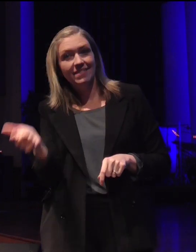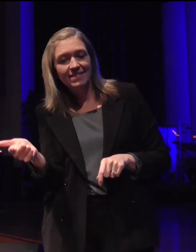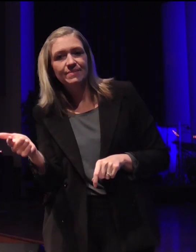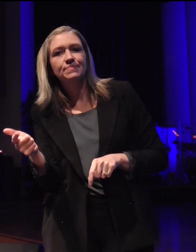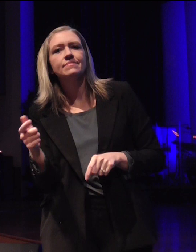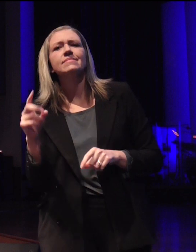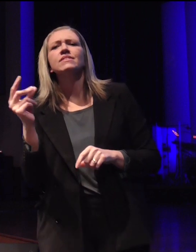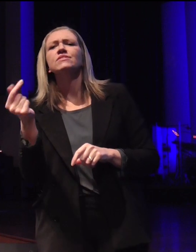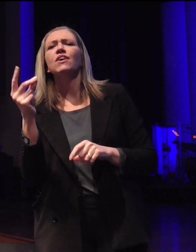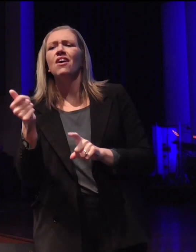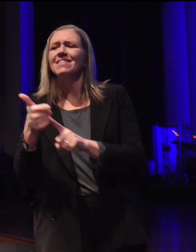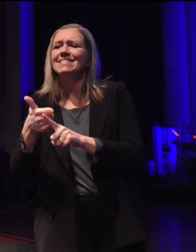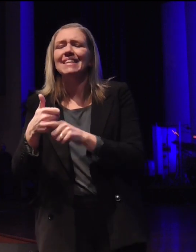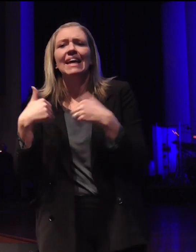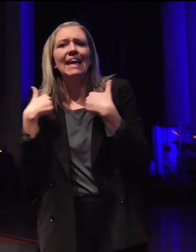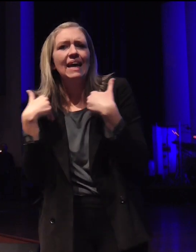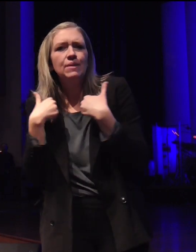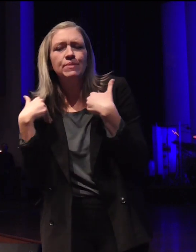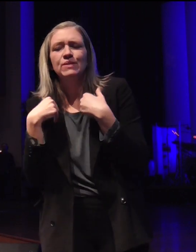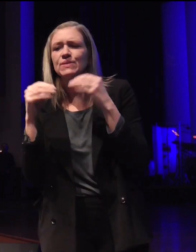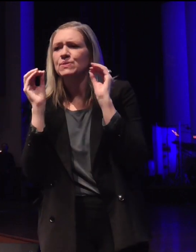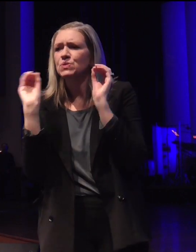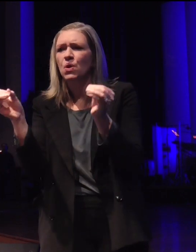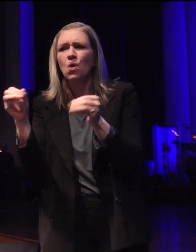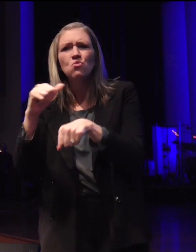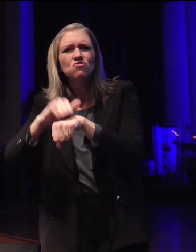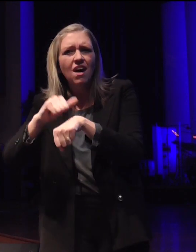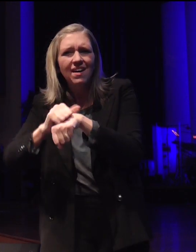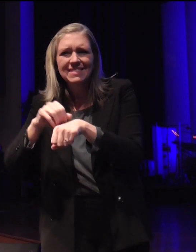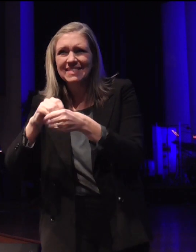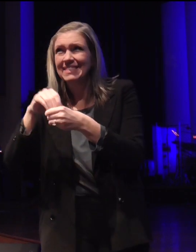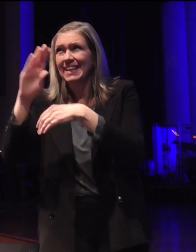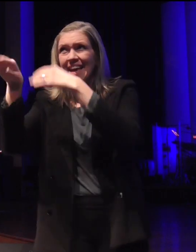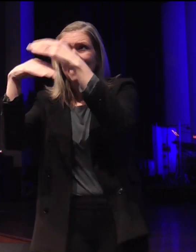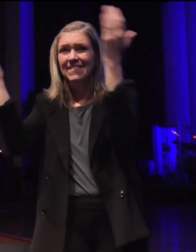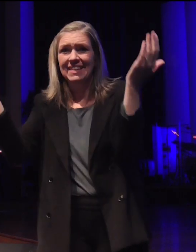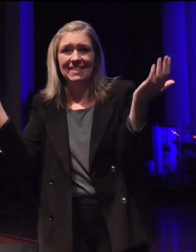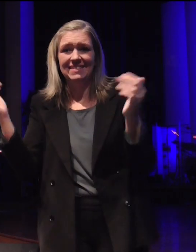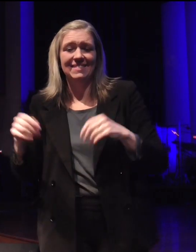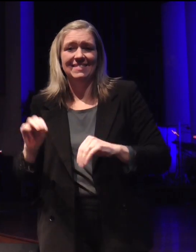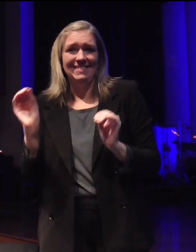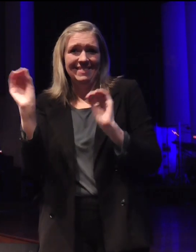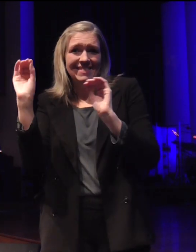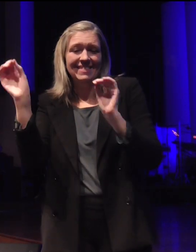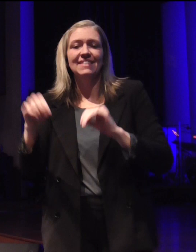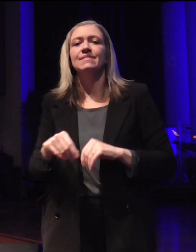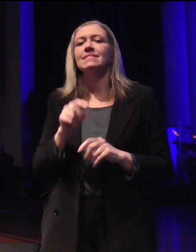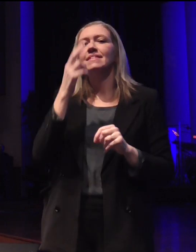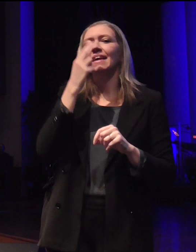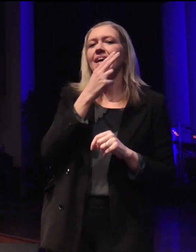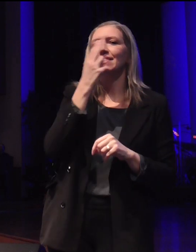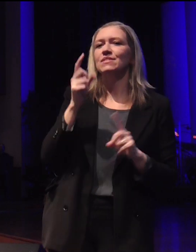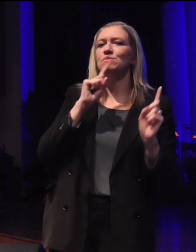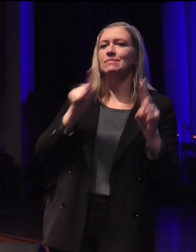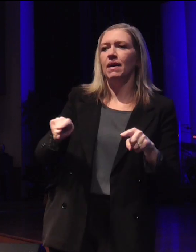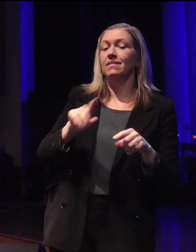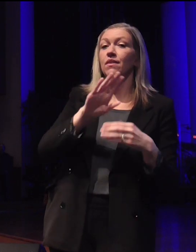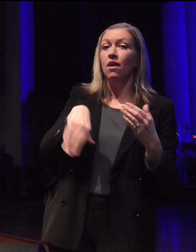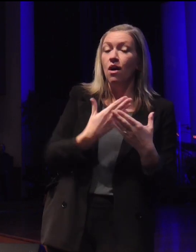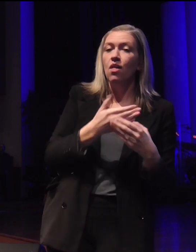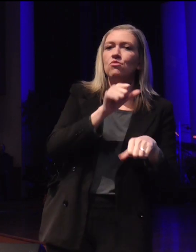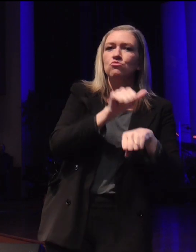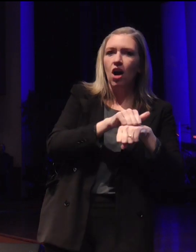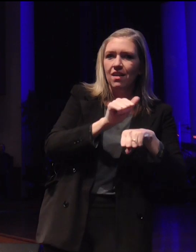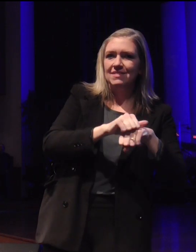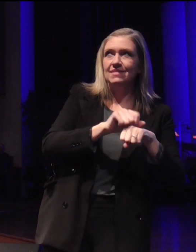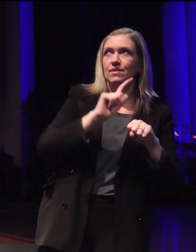Presbyterians, dogs are animals. There aren't any rocks in heaven either. The Catholics responded, all rocks go to heaven.